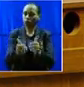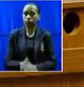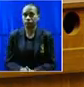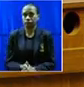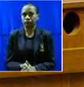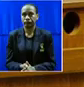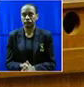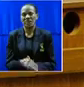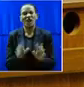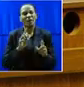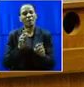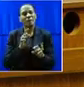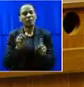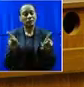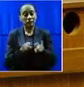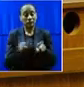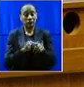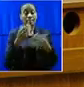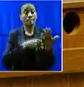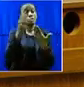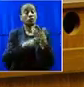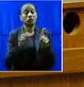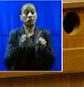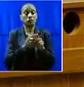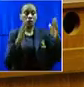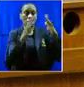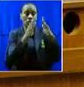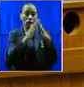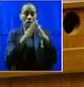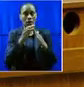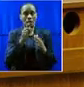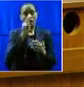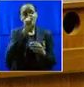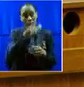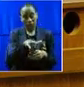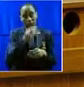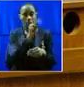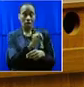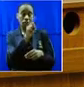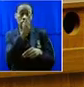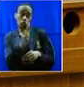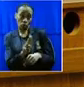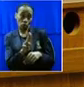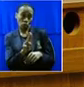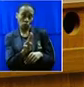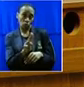These include human settlements projects such as Matlosana N2 in Northwest,